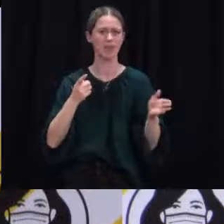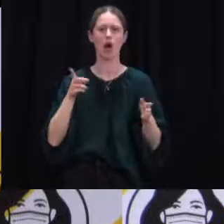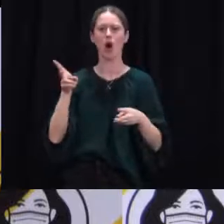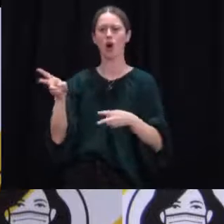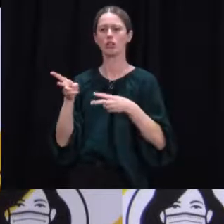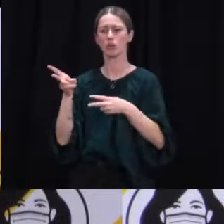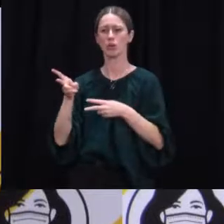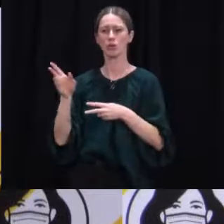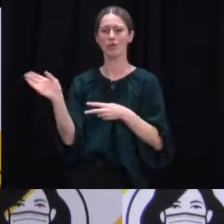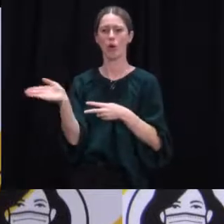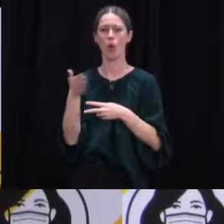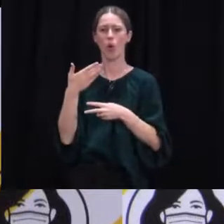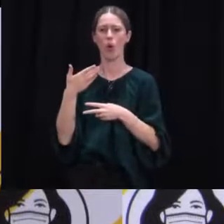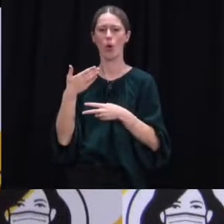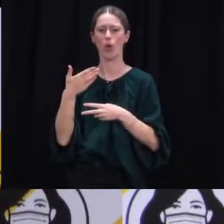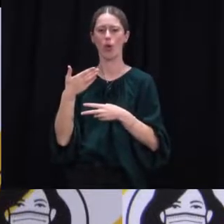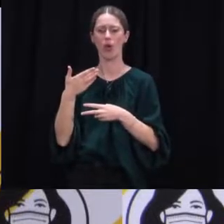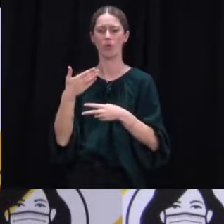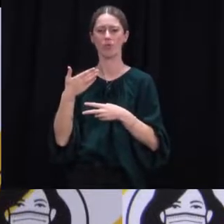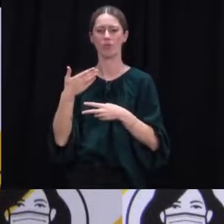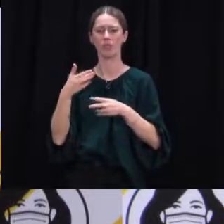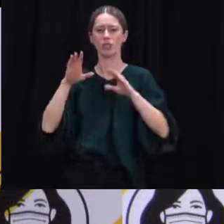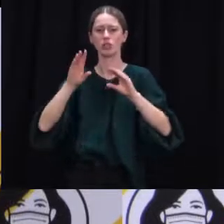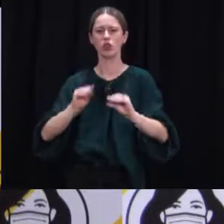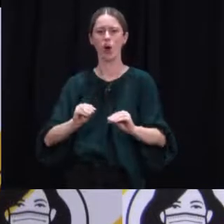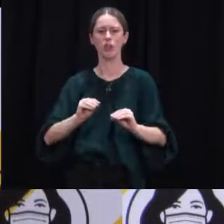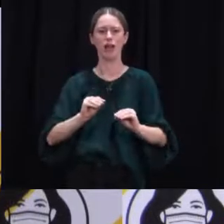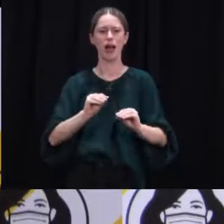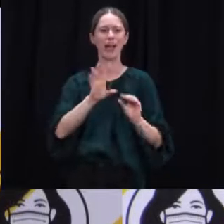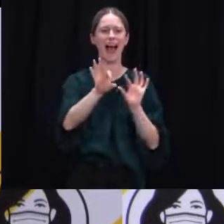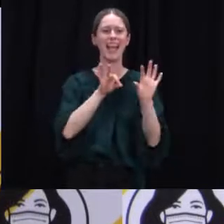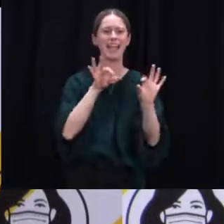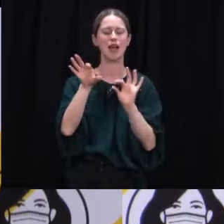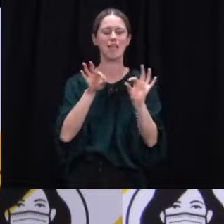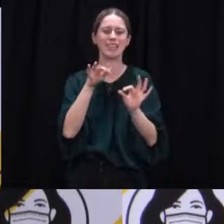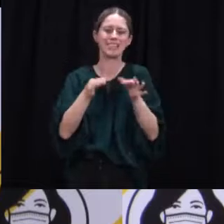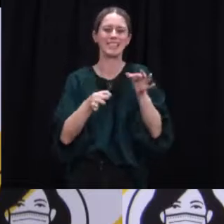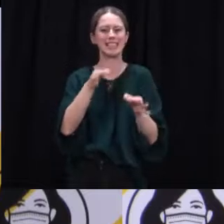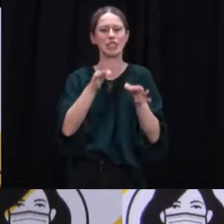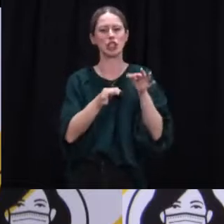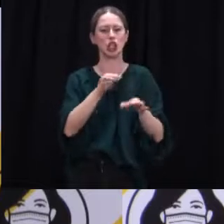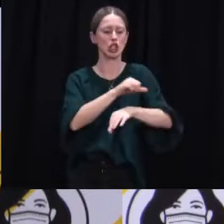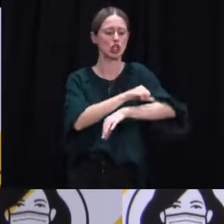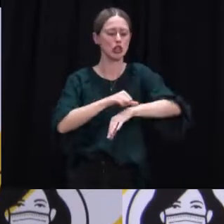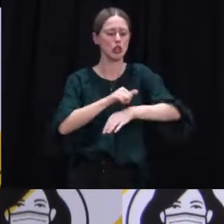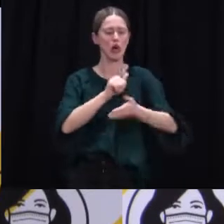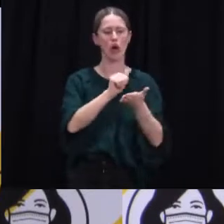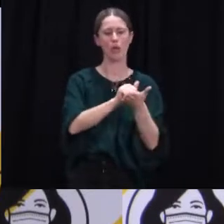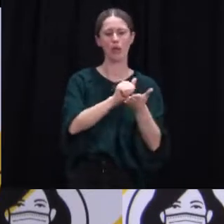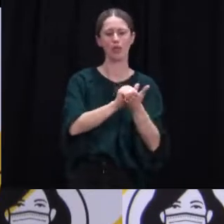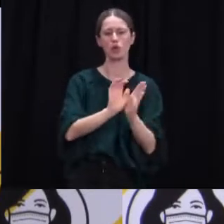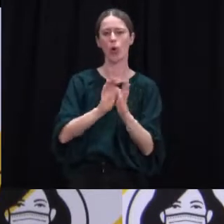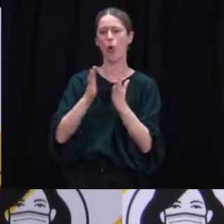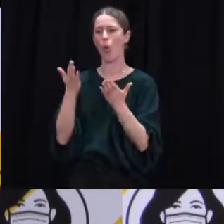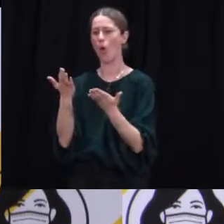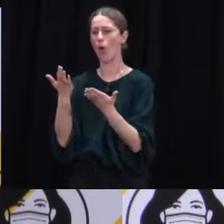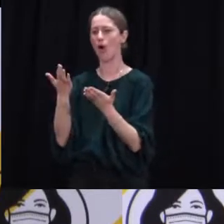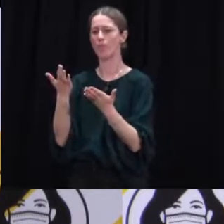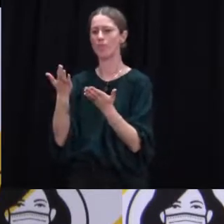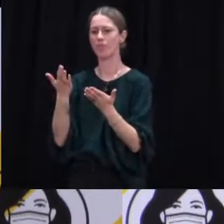this urgent care during alert level 4? Actually, because the hospitals have all wound back, and in most cases